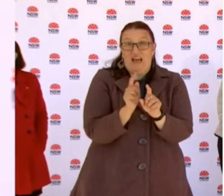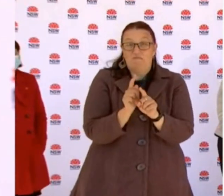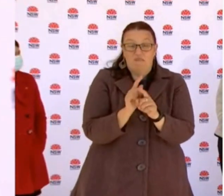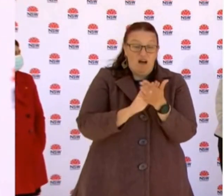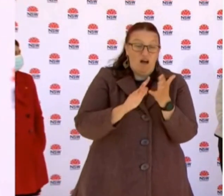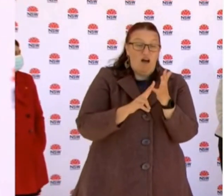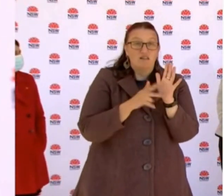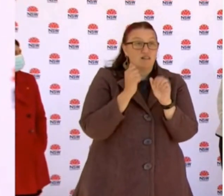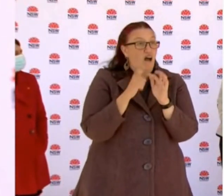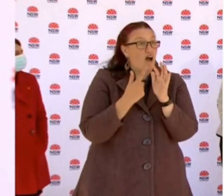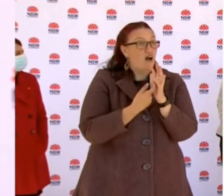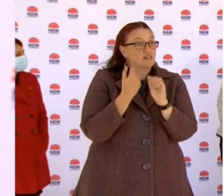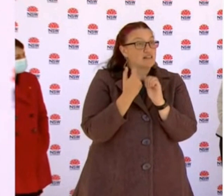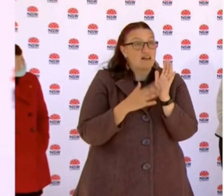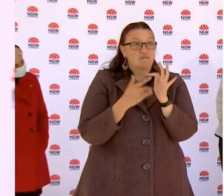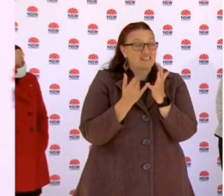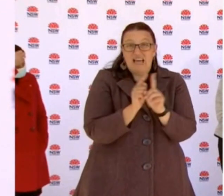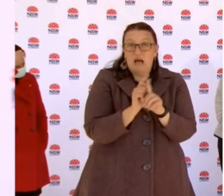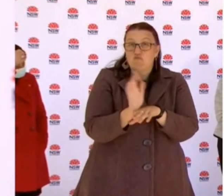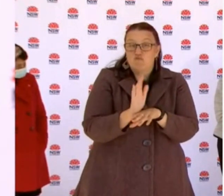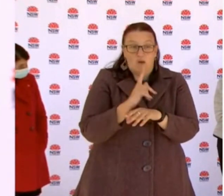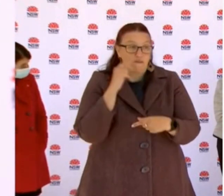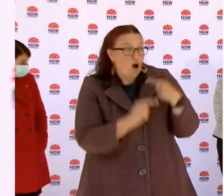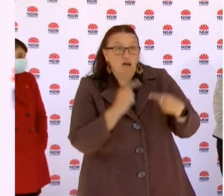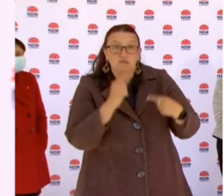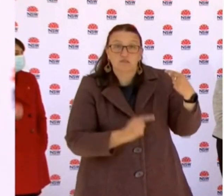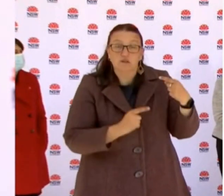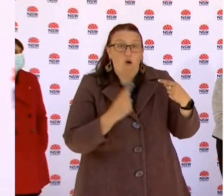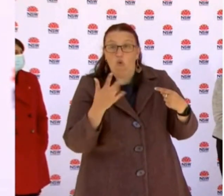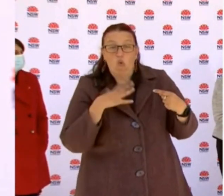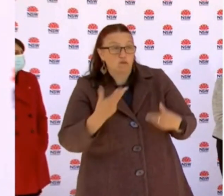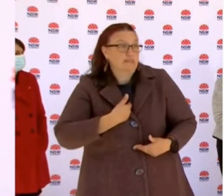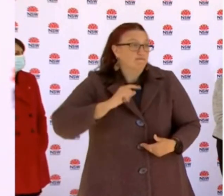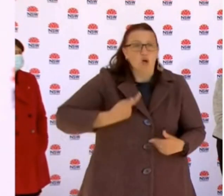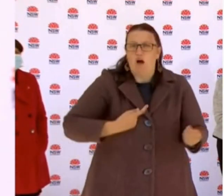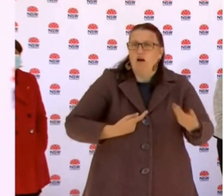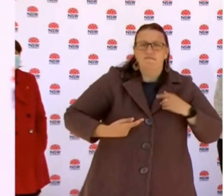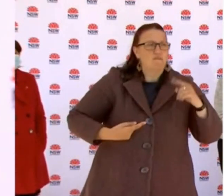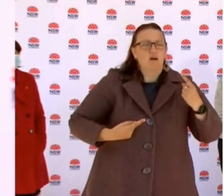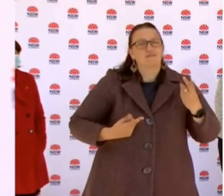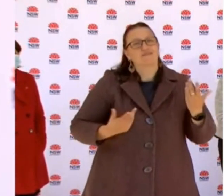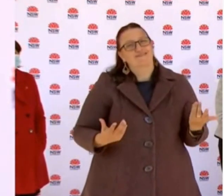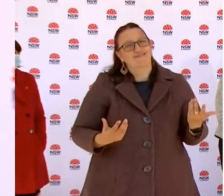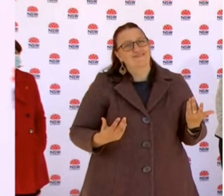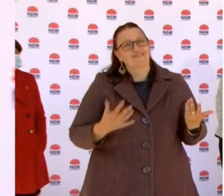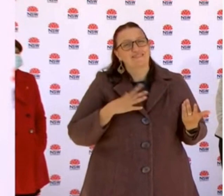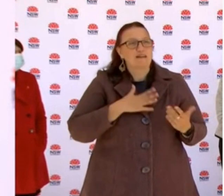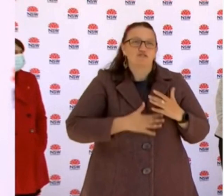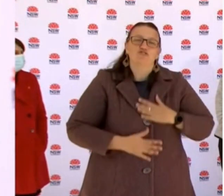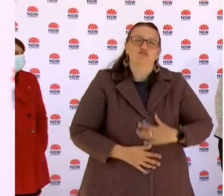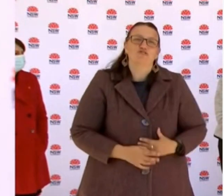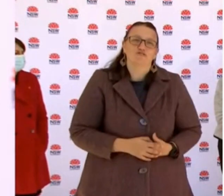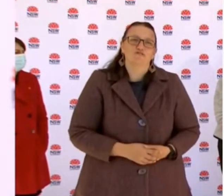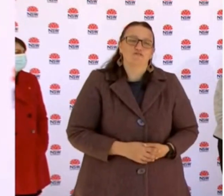think the focus should be at the moment, and the federal government appears to be doing this to try and roll out as much vaccine as they have